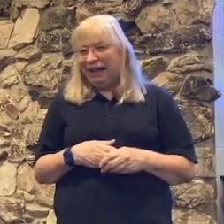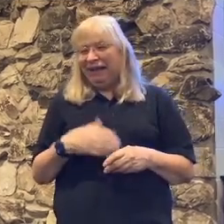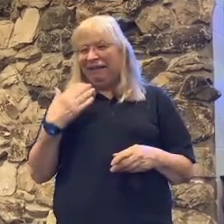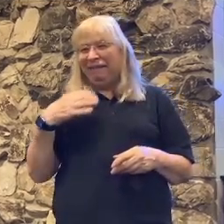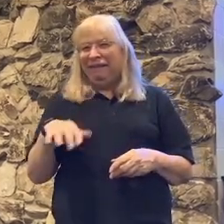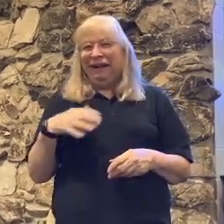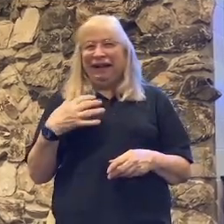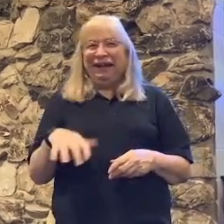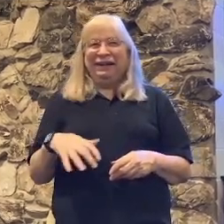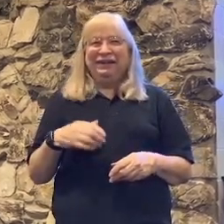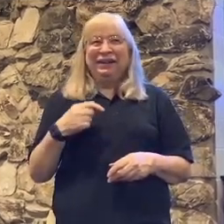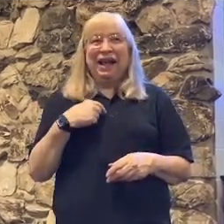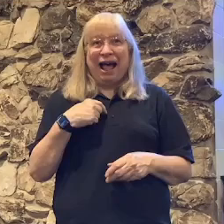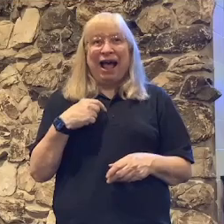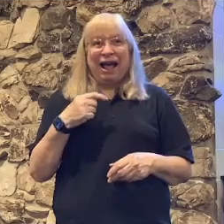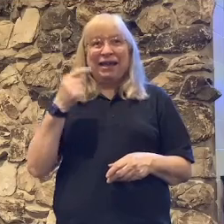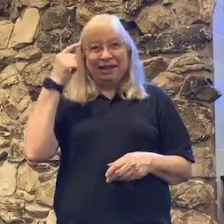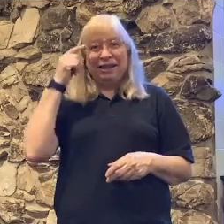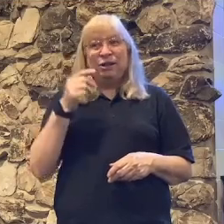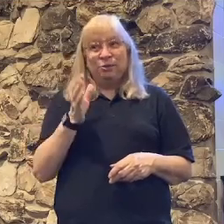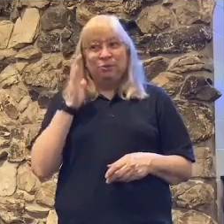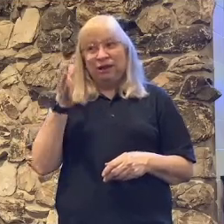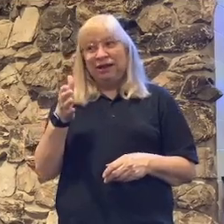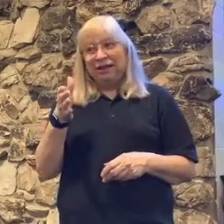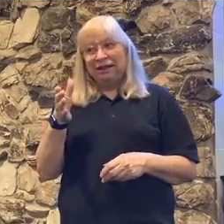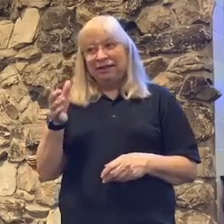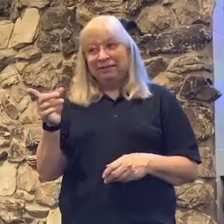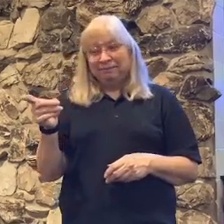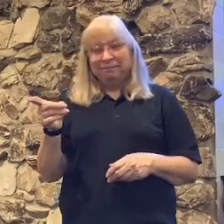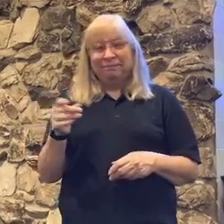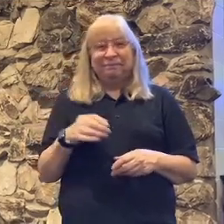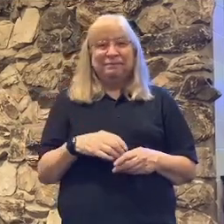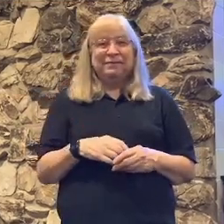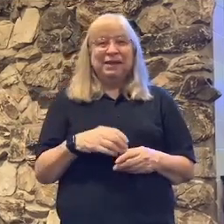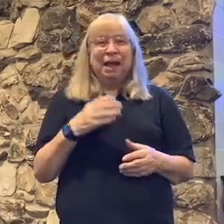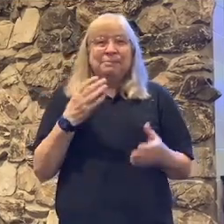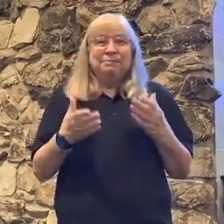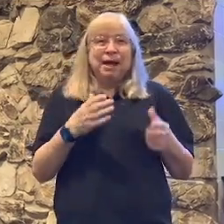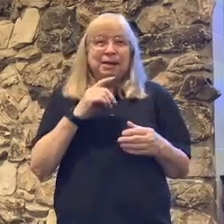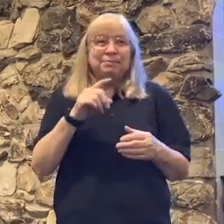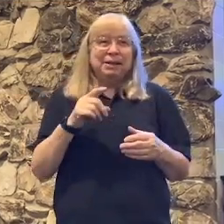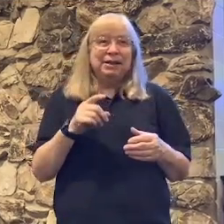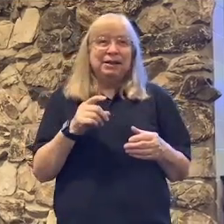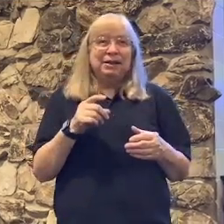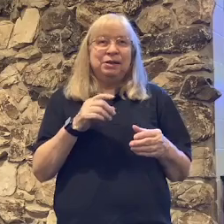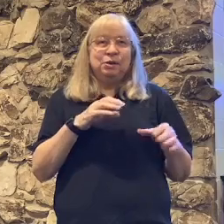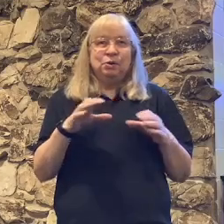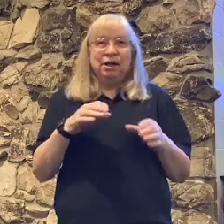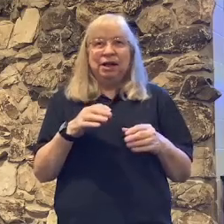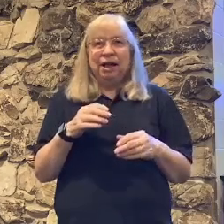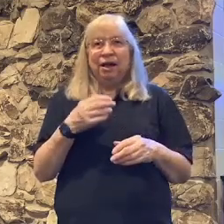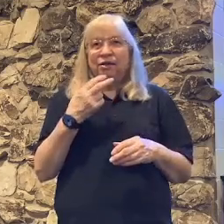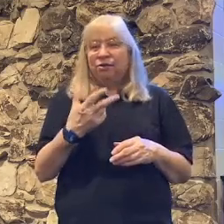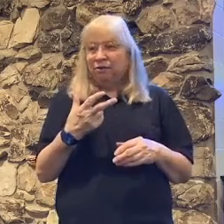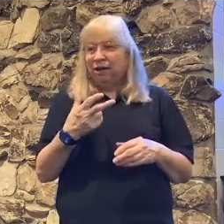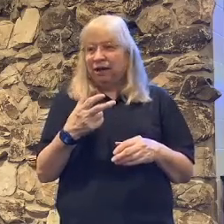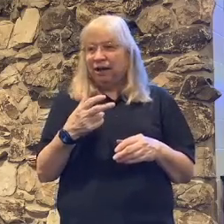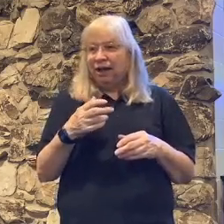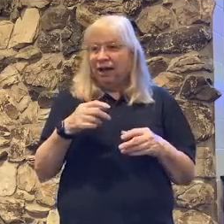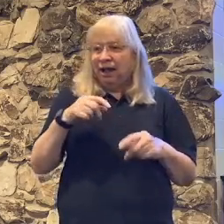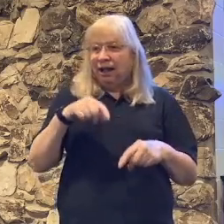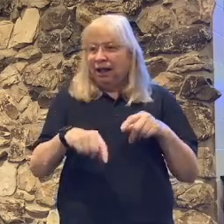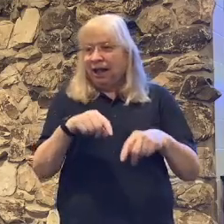Wow. I'll bet you will. You might even get roped into doing a three-legged race. Do you know what that is?